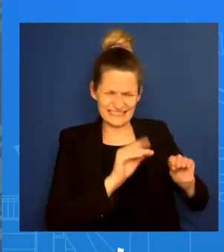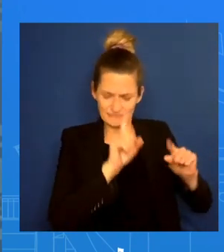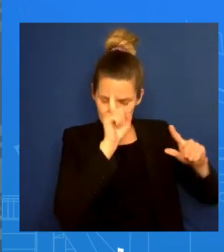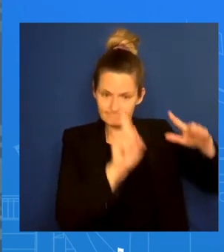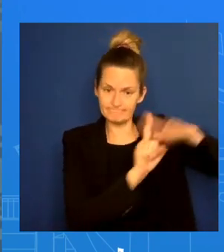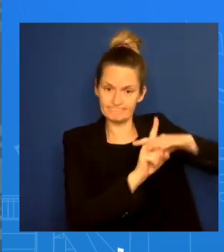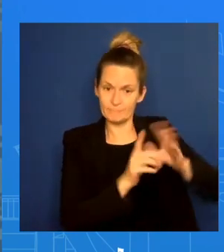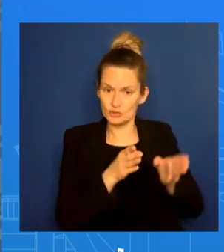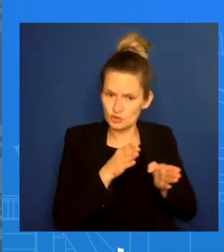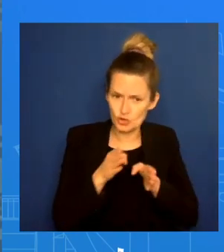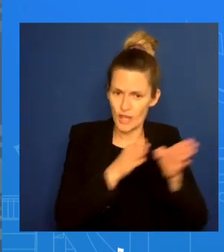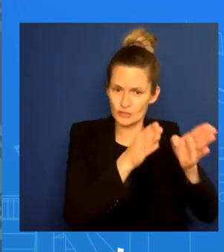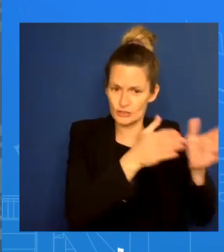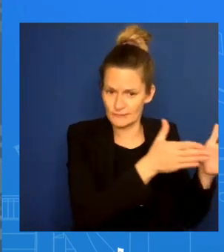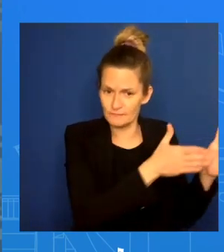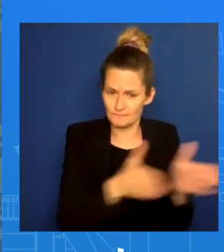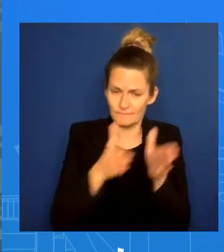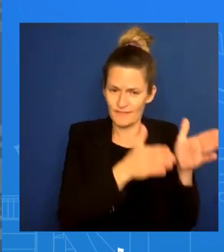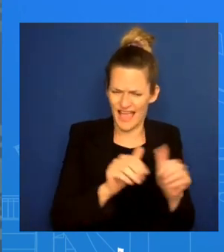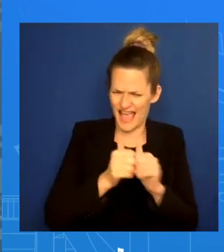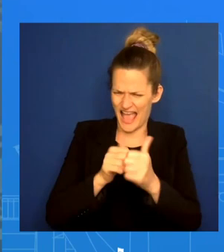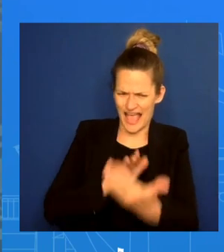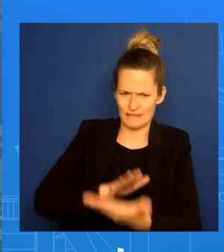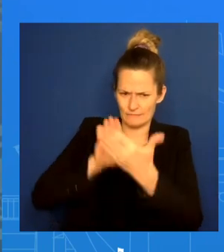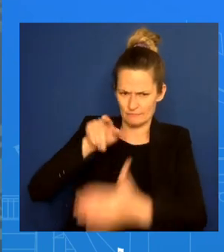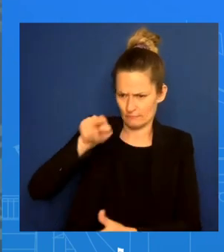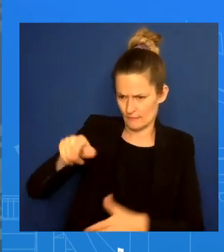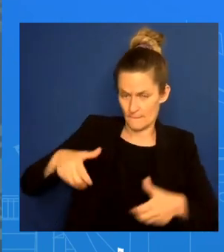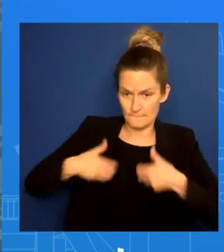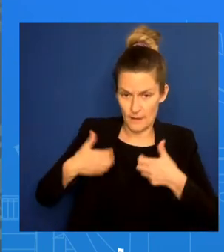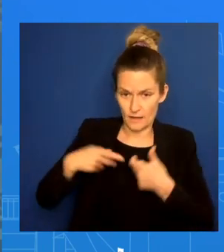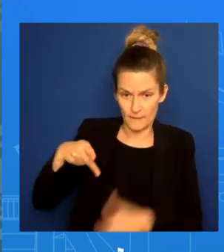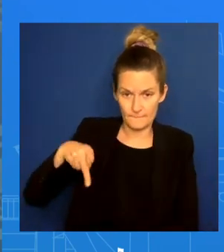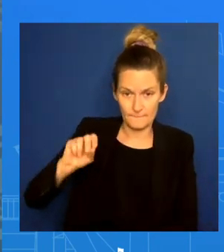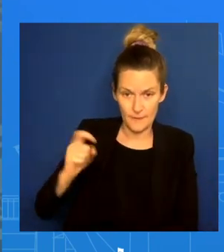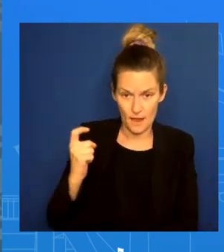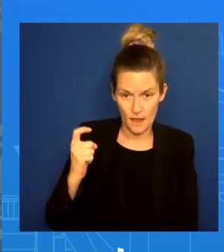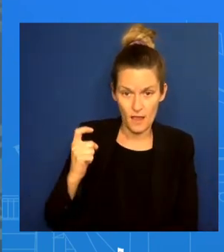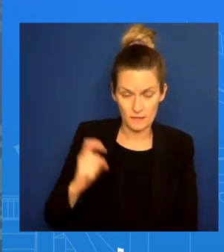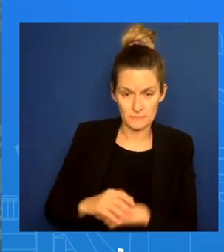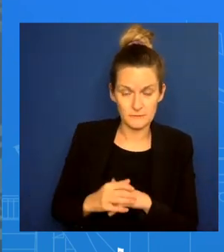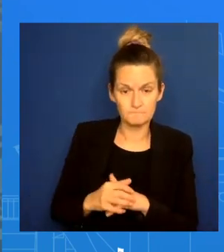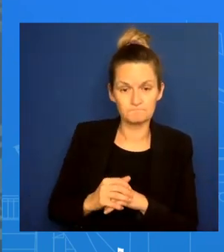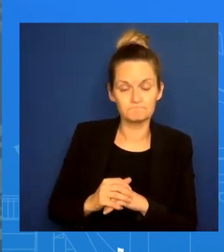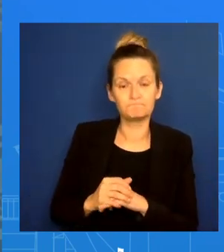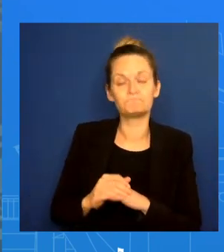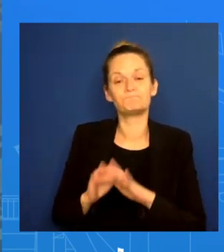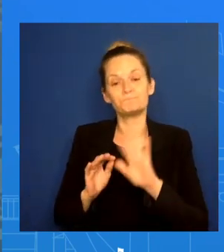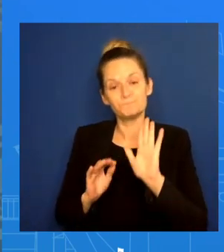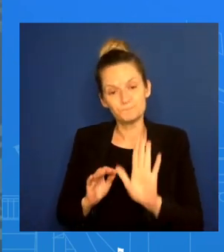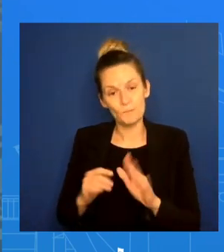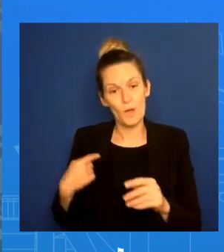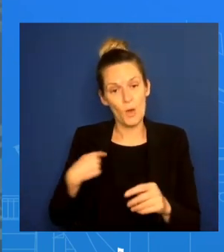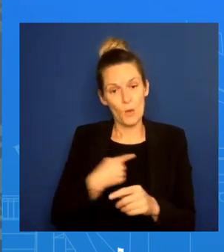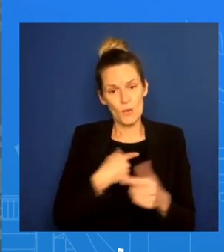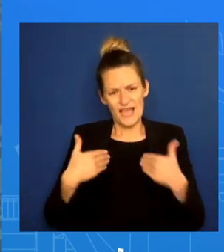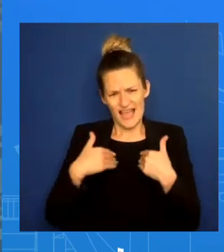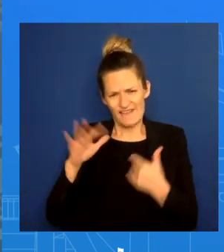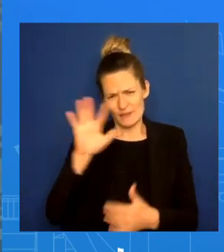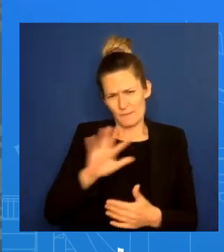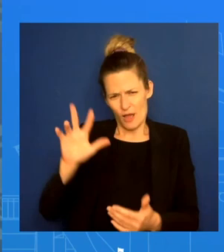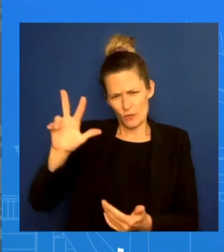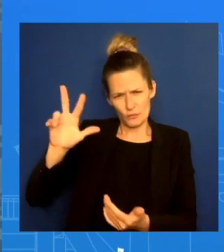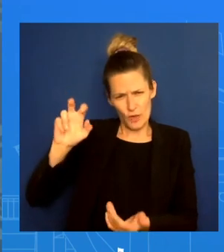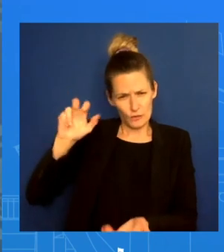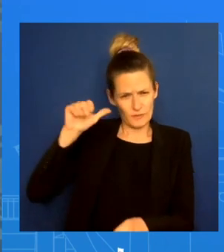that it was also very aggressive. We made sure that there were more than 300,000 vaccines across the country. I think currently right now